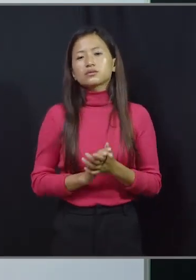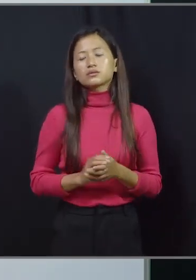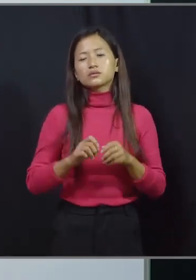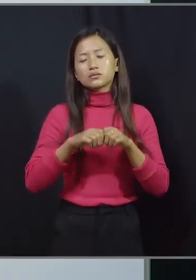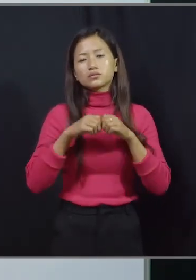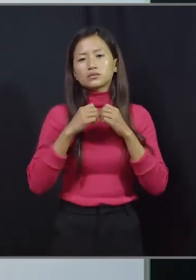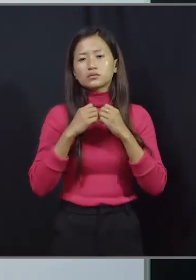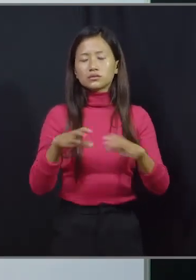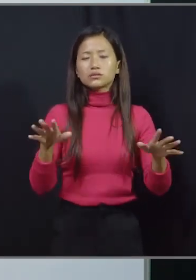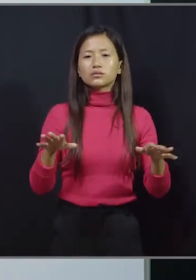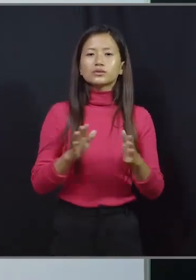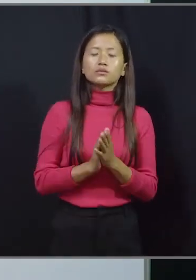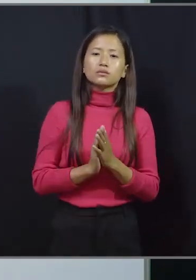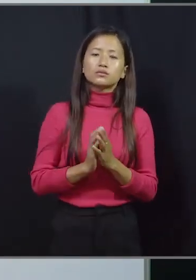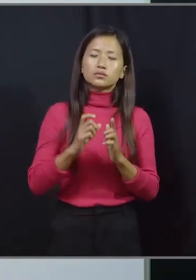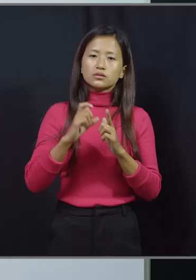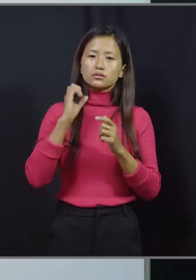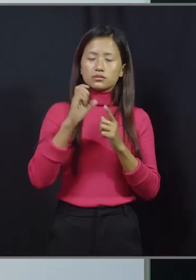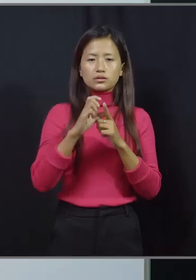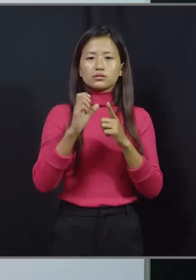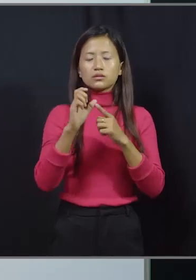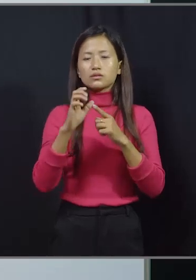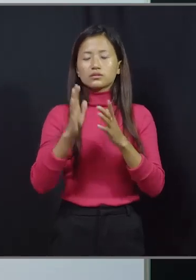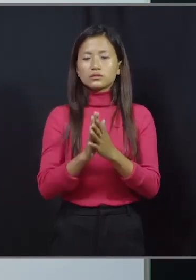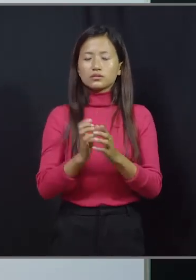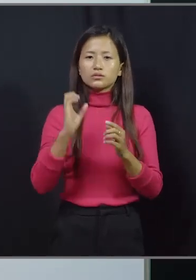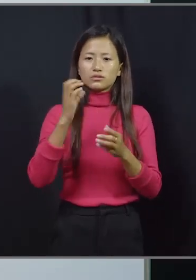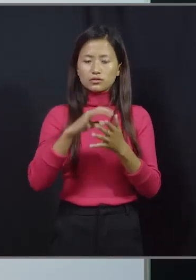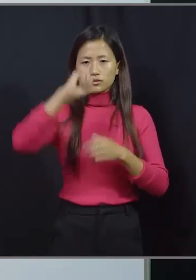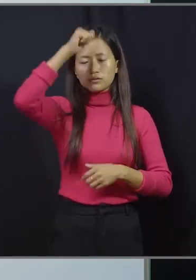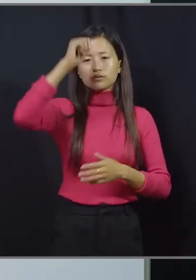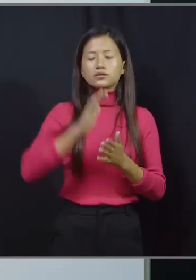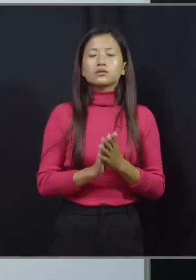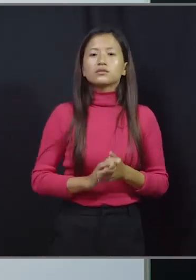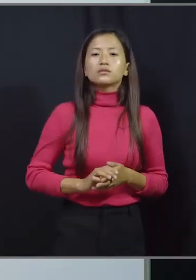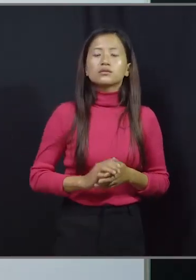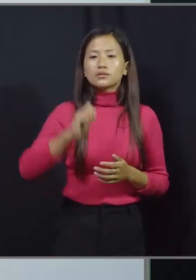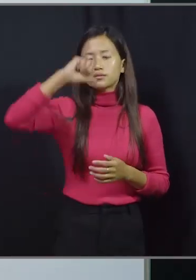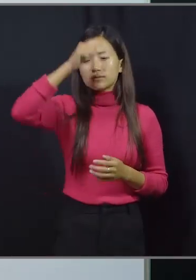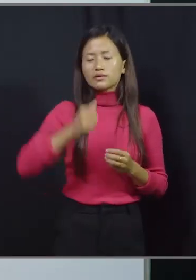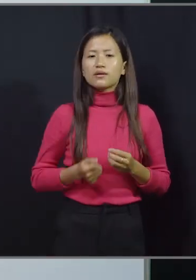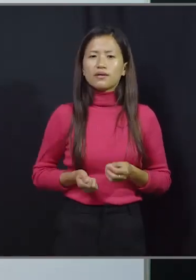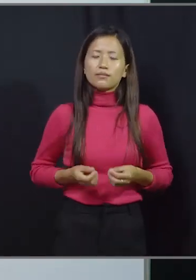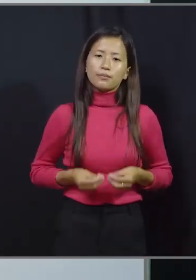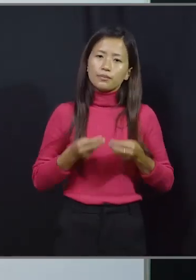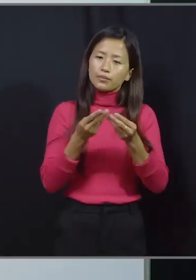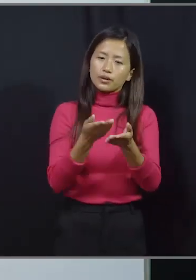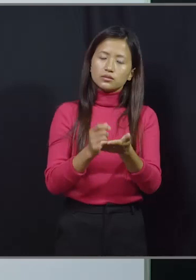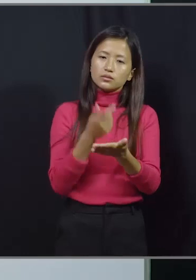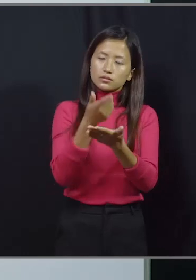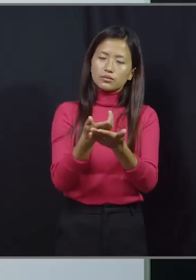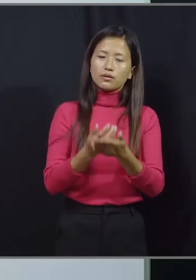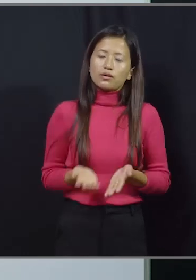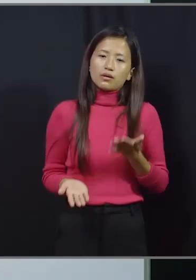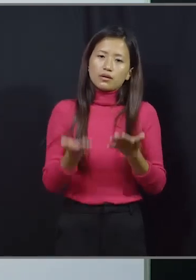traditional economic fabric of India, traditional economic structure of India. Indians, they pay heavy taxes. There was a